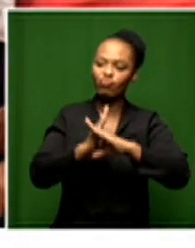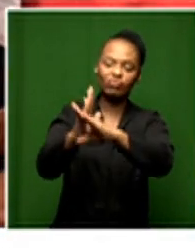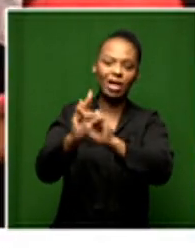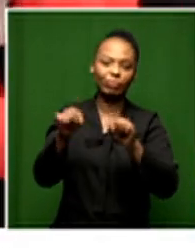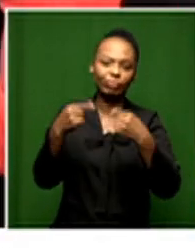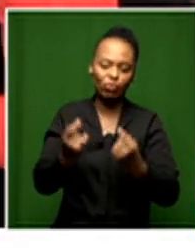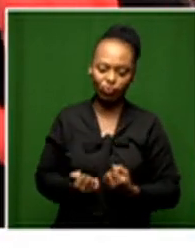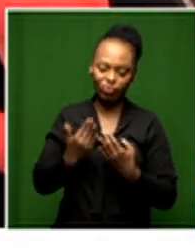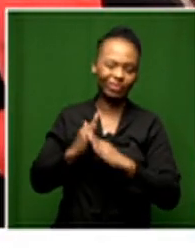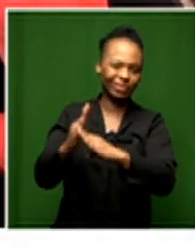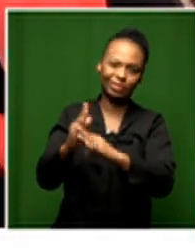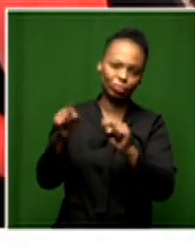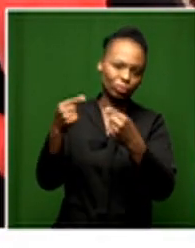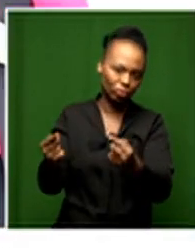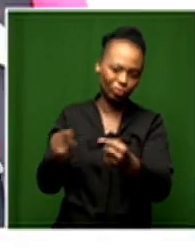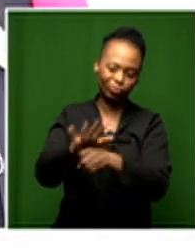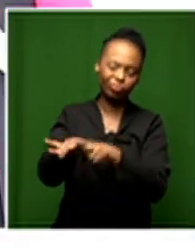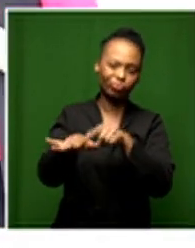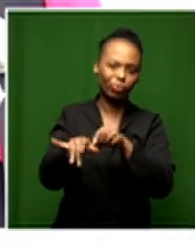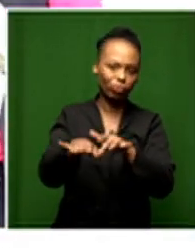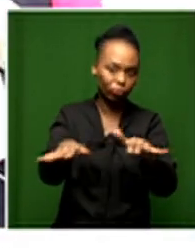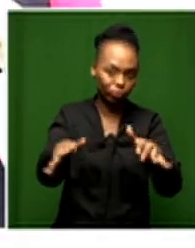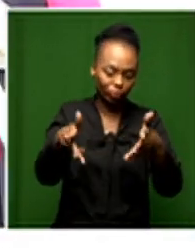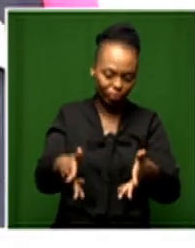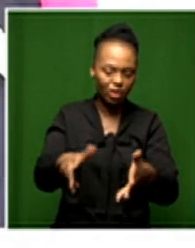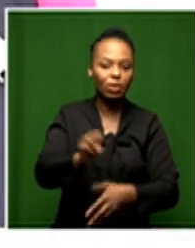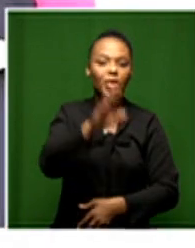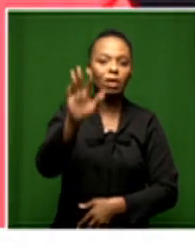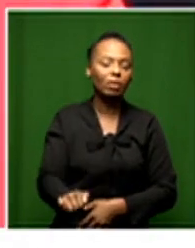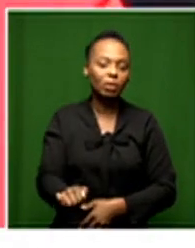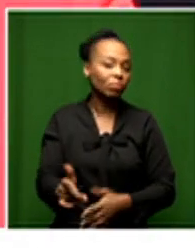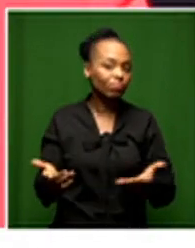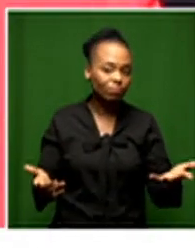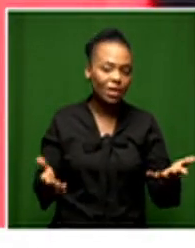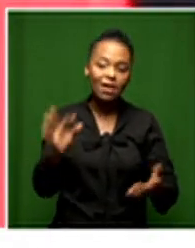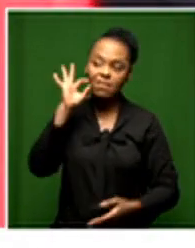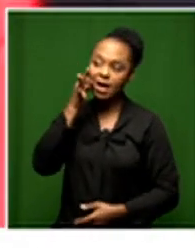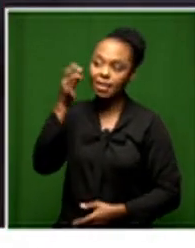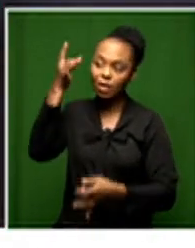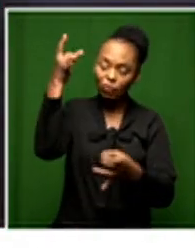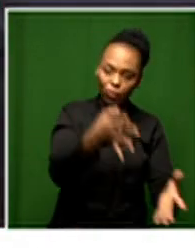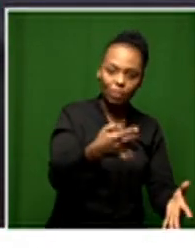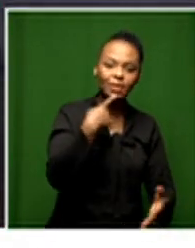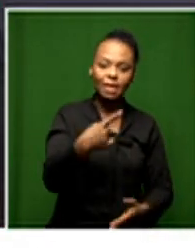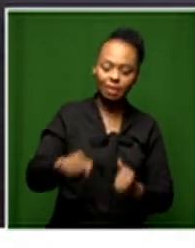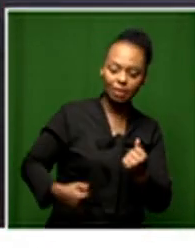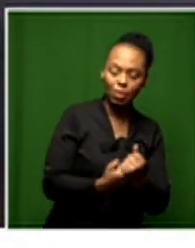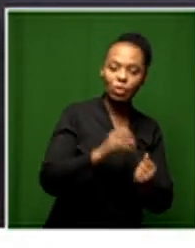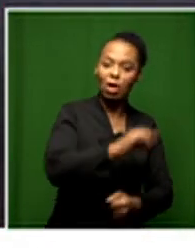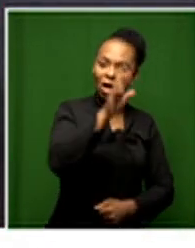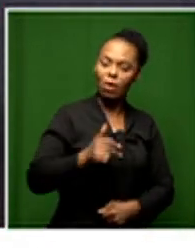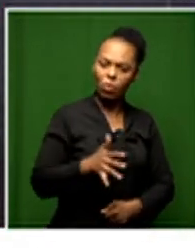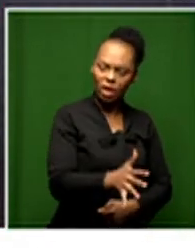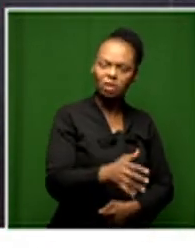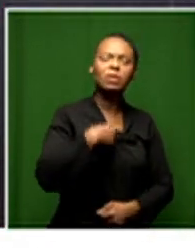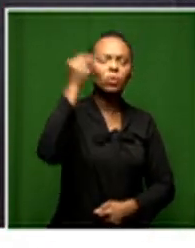against our variant of the coronavirus. And, France has indicated that they want to assist South Africa. And we know